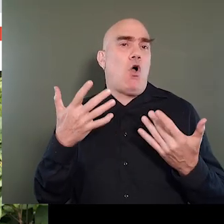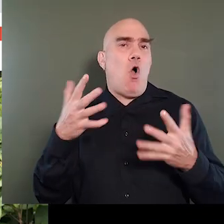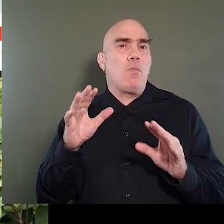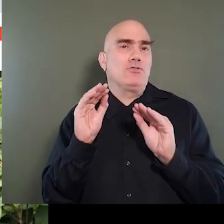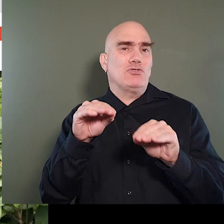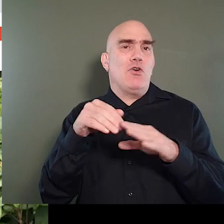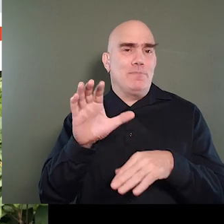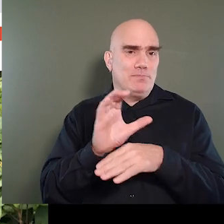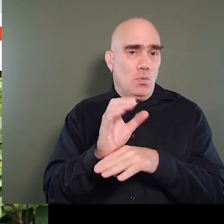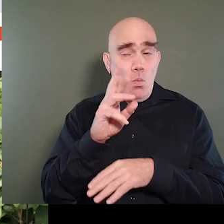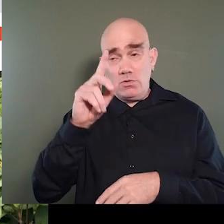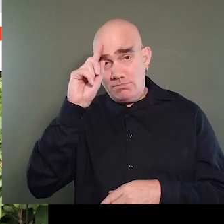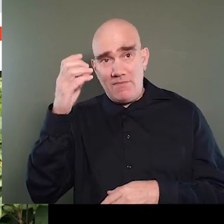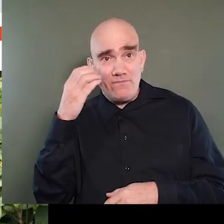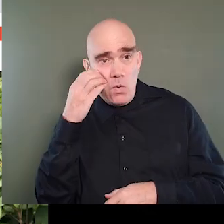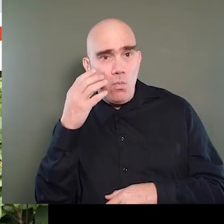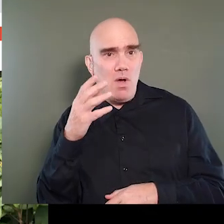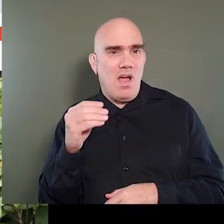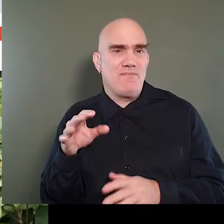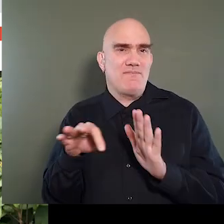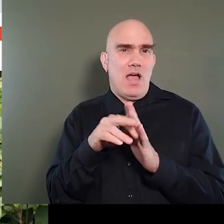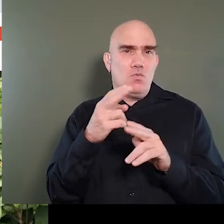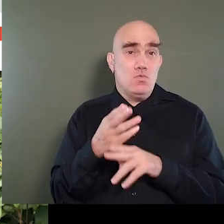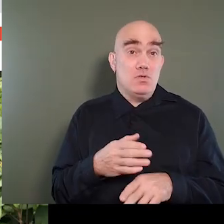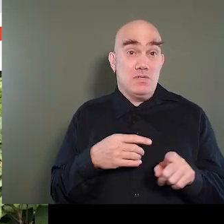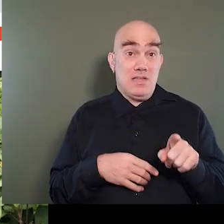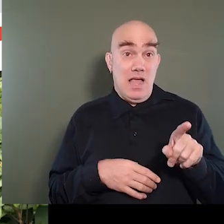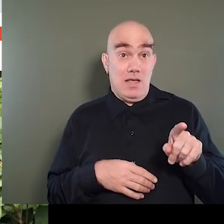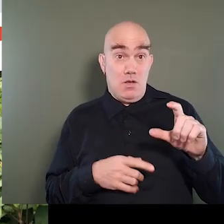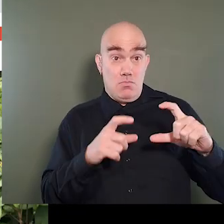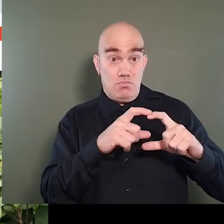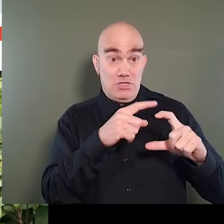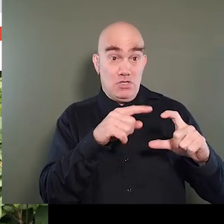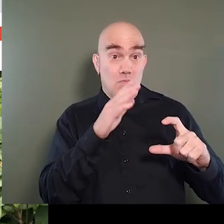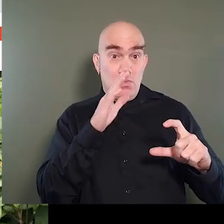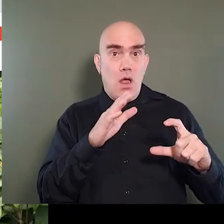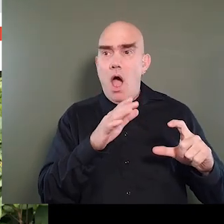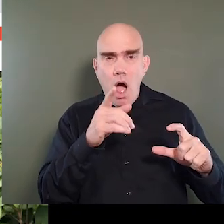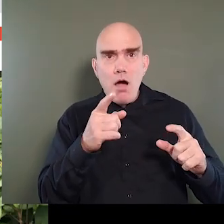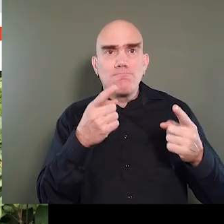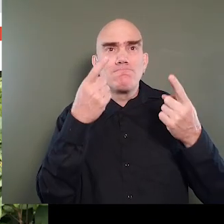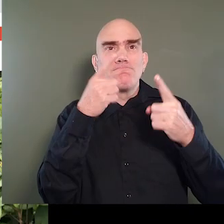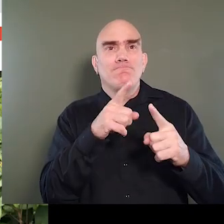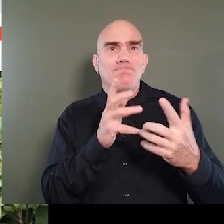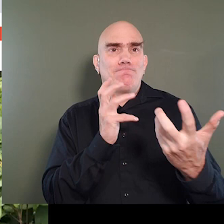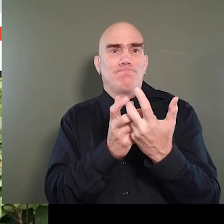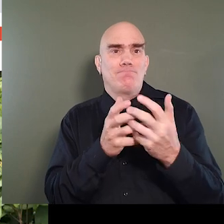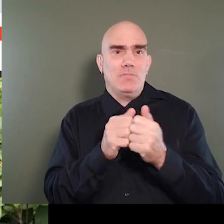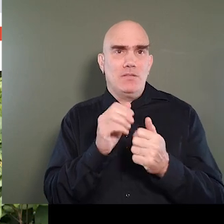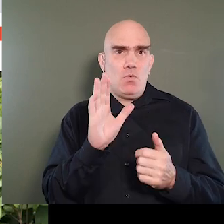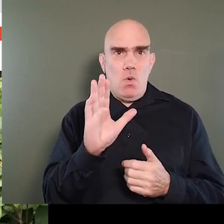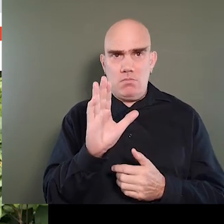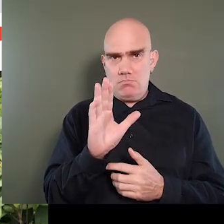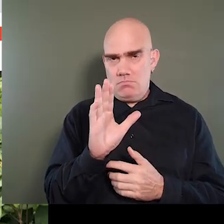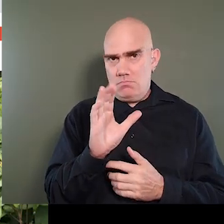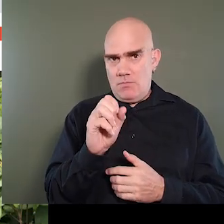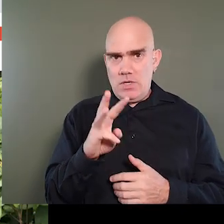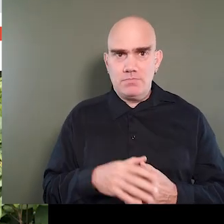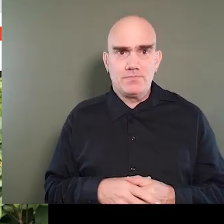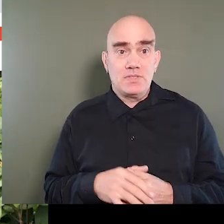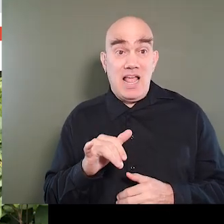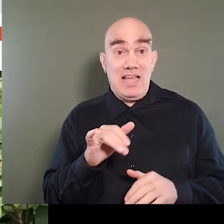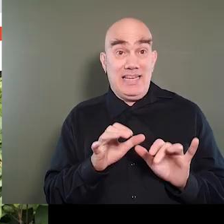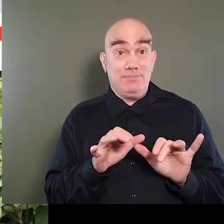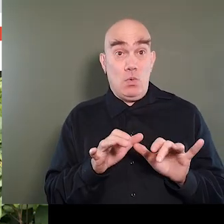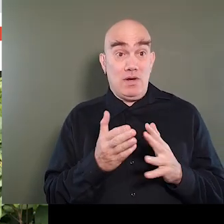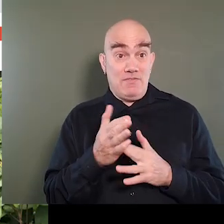on the computer or smartphone of blind users, and accessiBe's widget ensures compatibility with those features. Like the keyboard navigation feature, this profile will